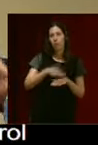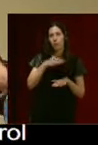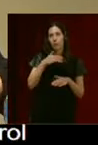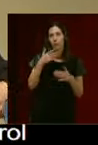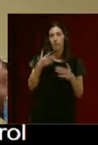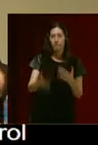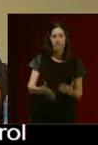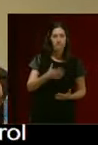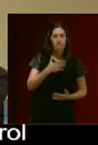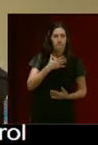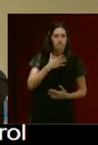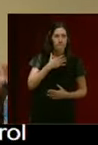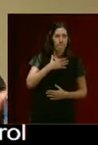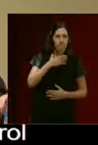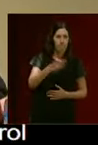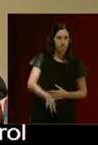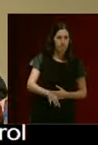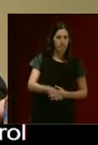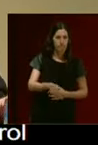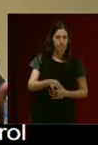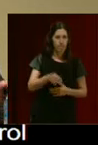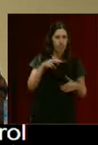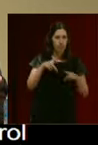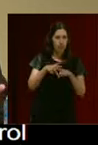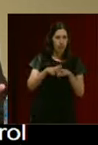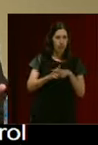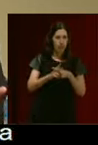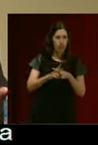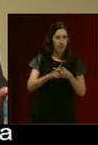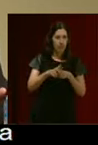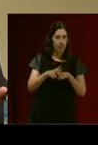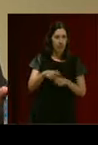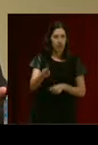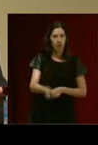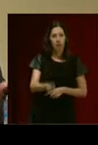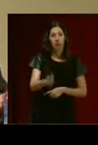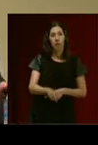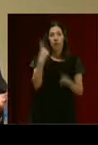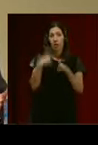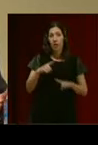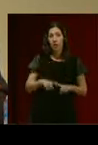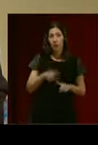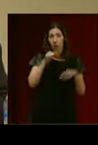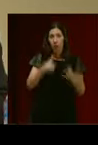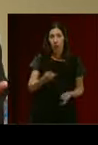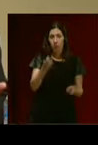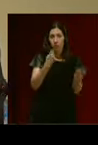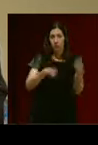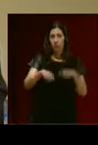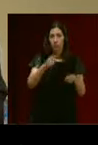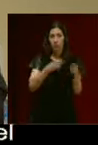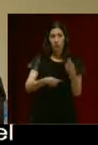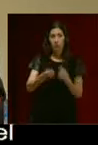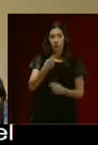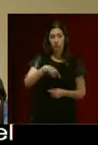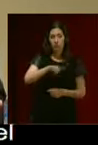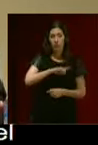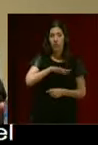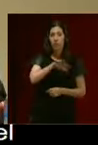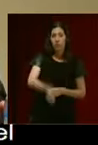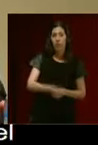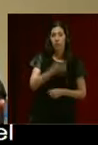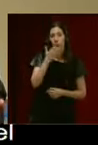either completely inaccessible or not easily handled. The tools you